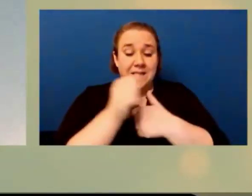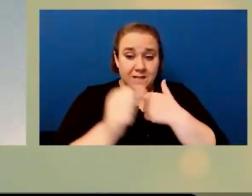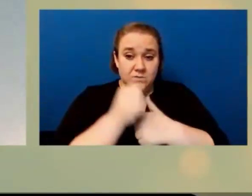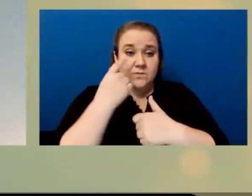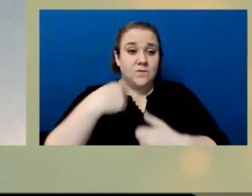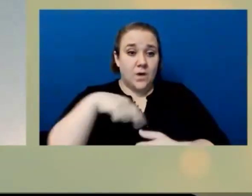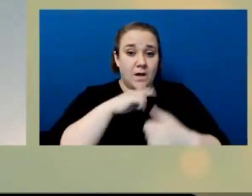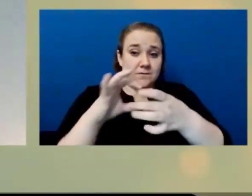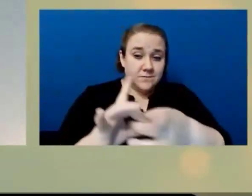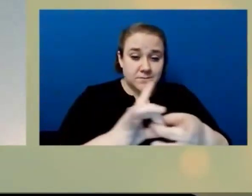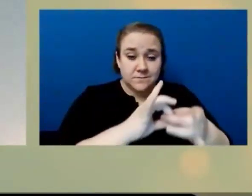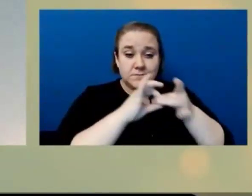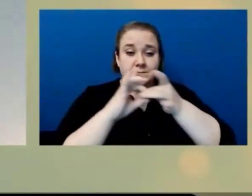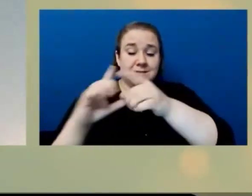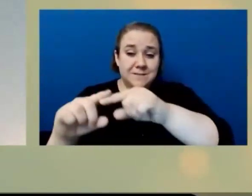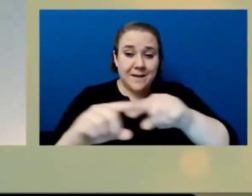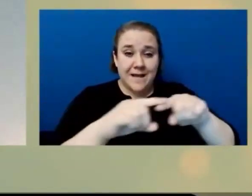And